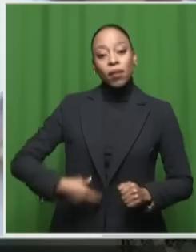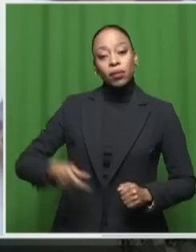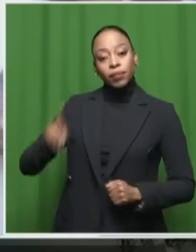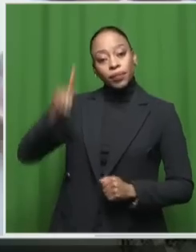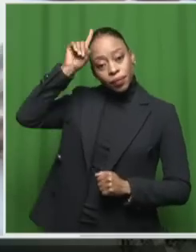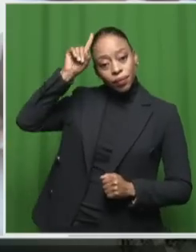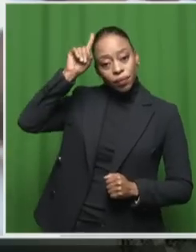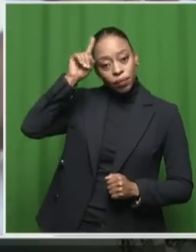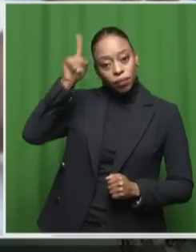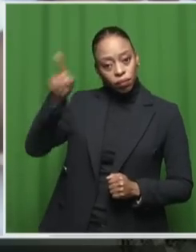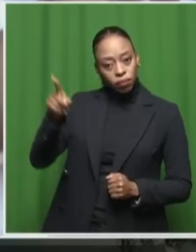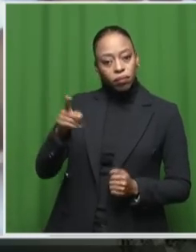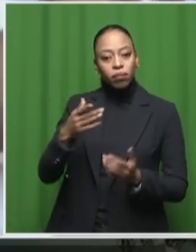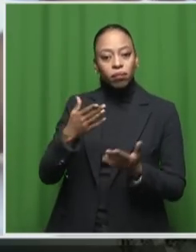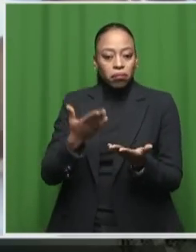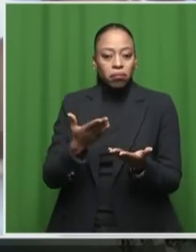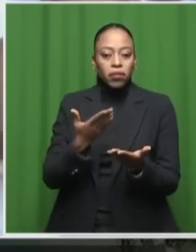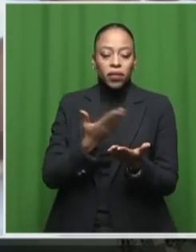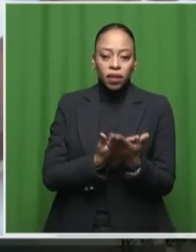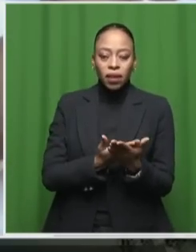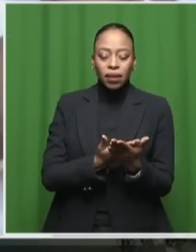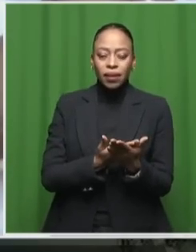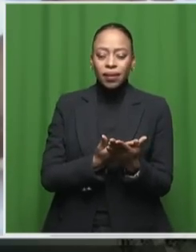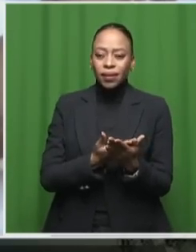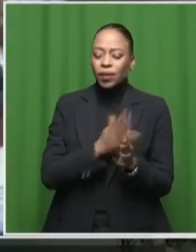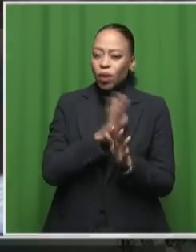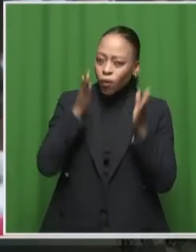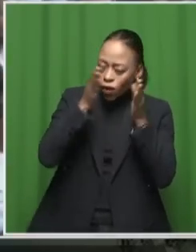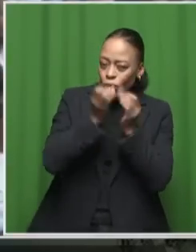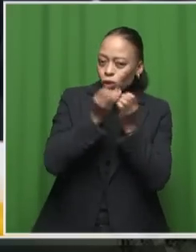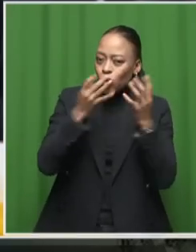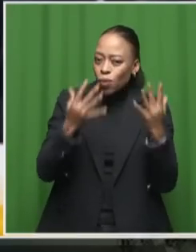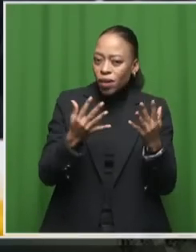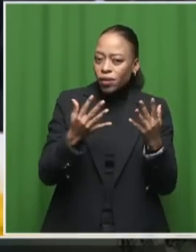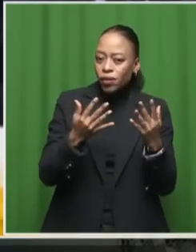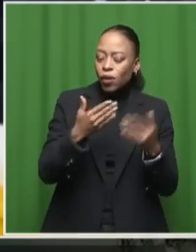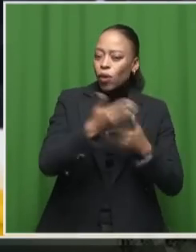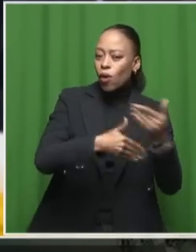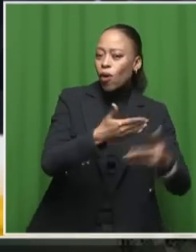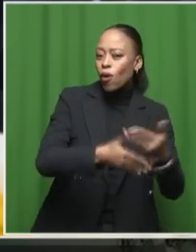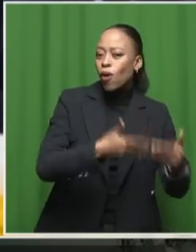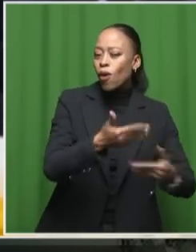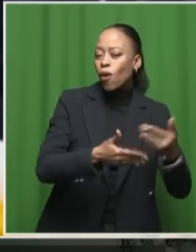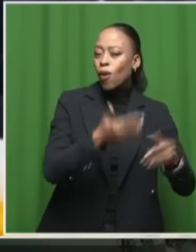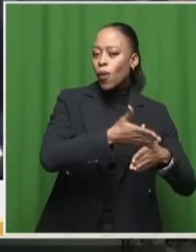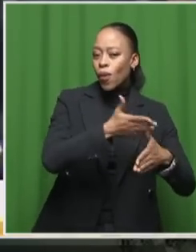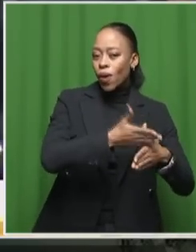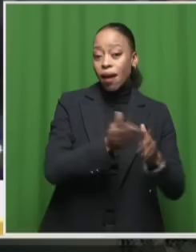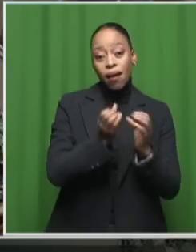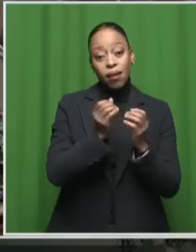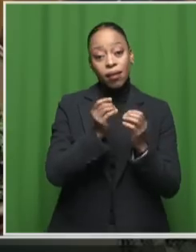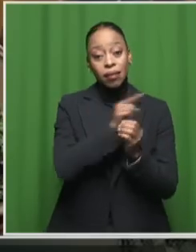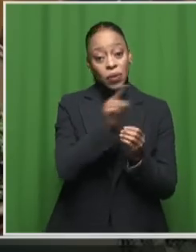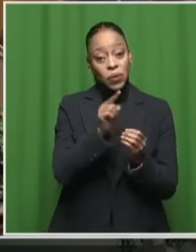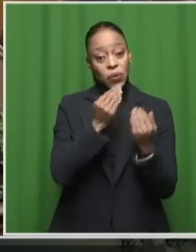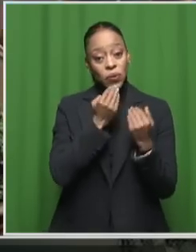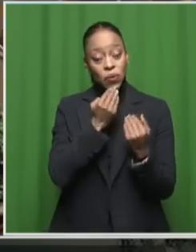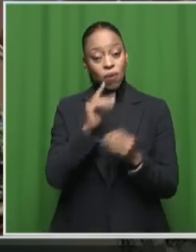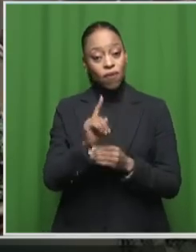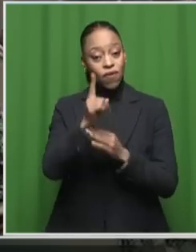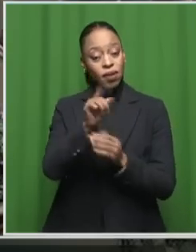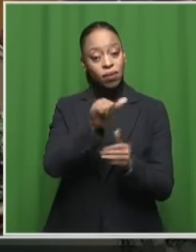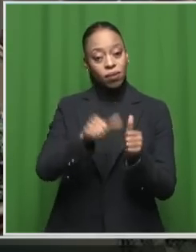Mandela could kind of step out of the day-to-day running and allow a lot of that to be done by then First Deputy